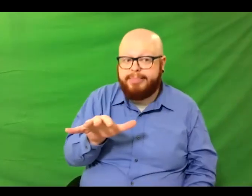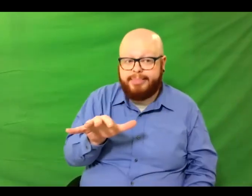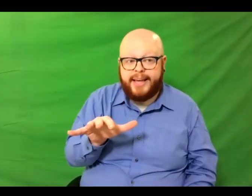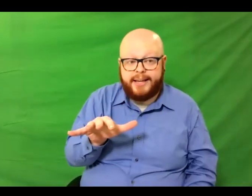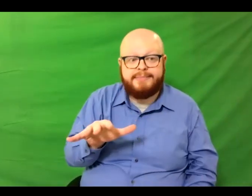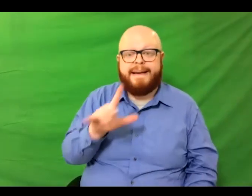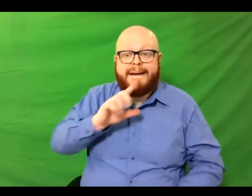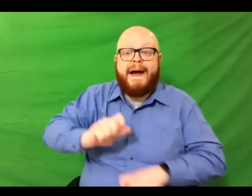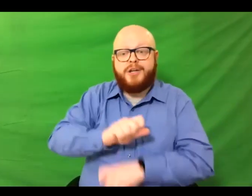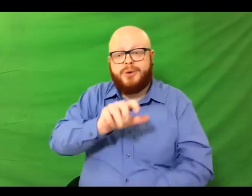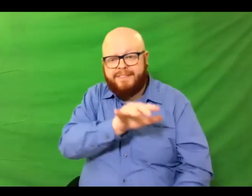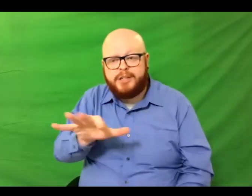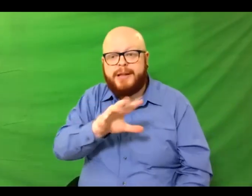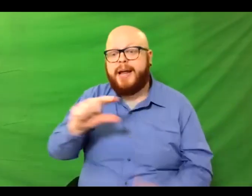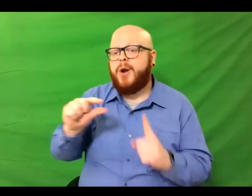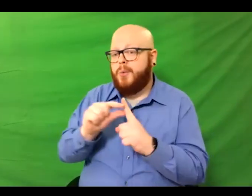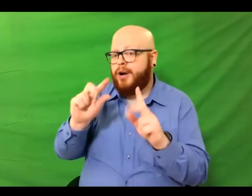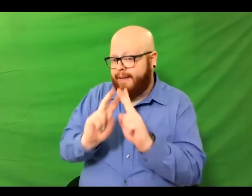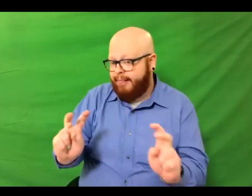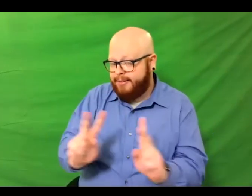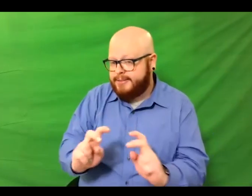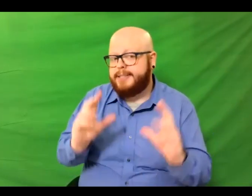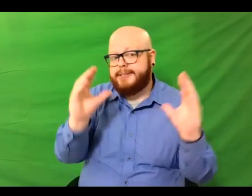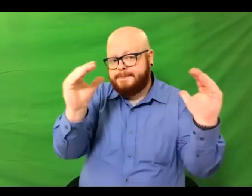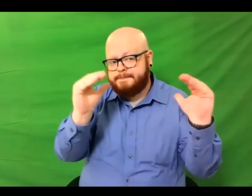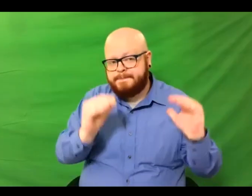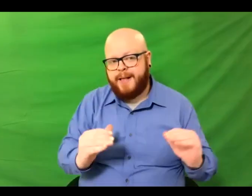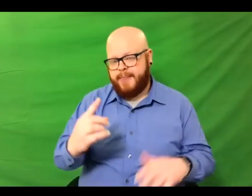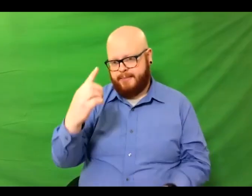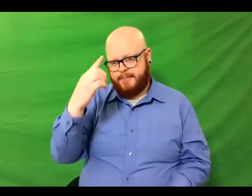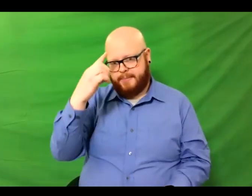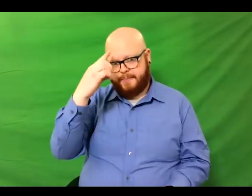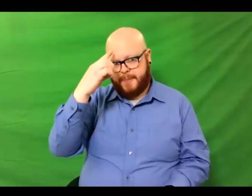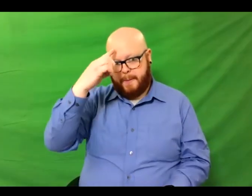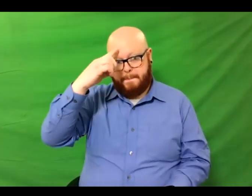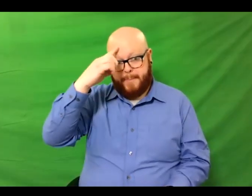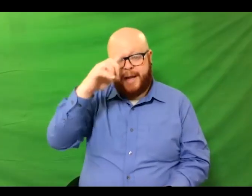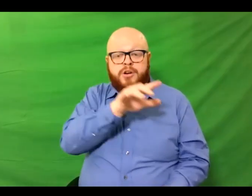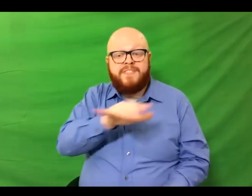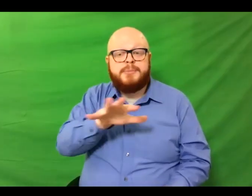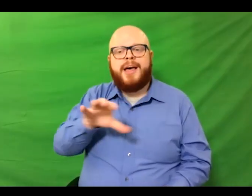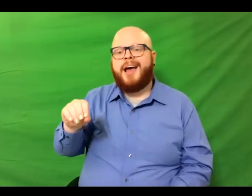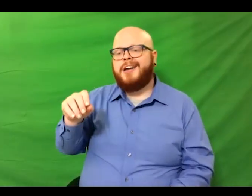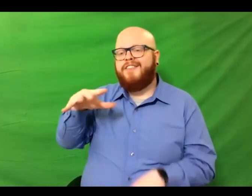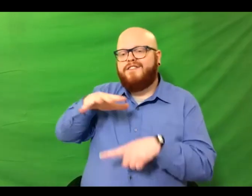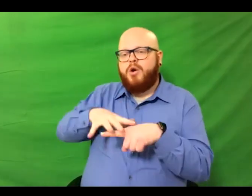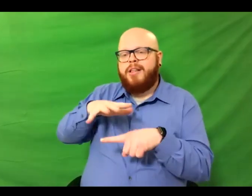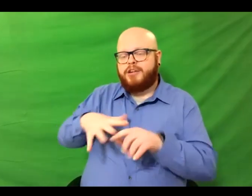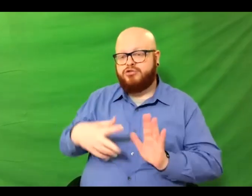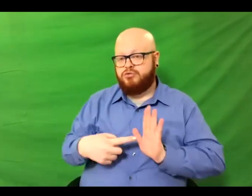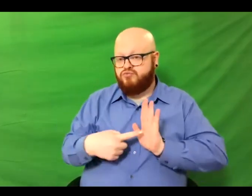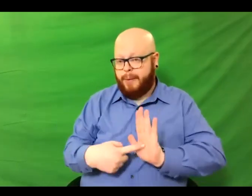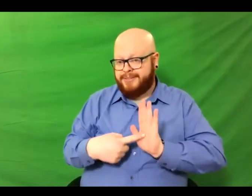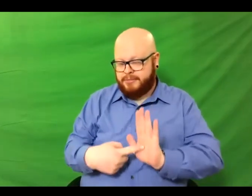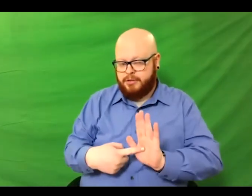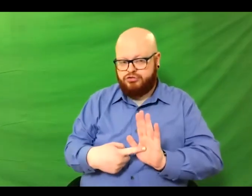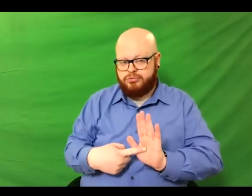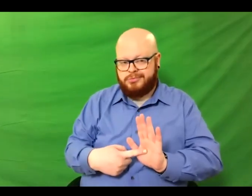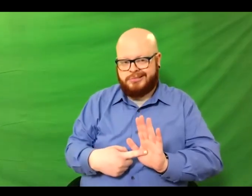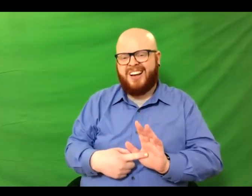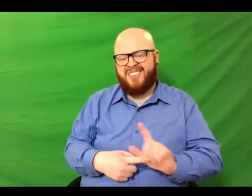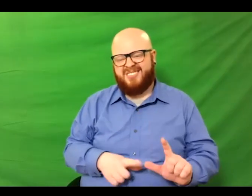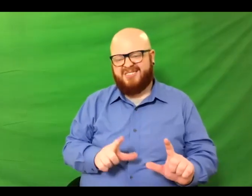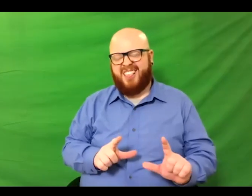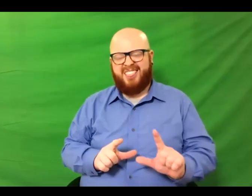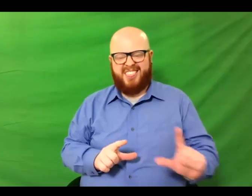physical fingerspelling and the word analysis, and then the mental fingerspelling and the phonological representation. The last box on the left says